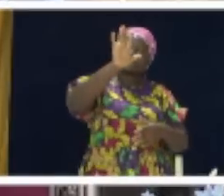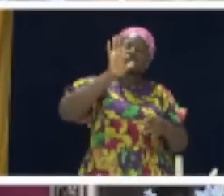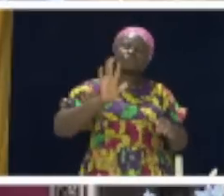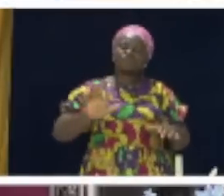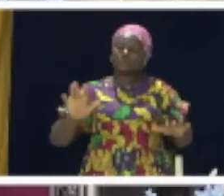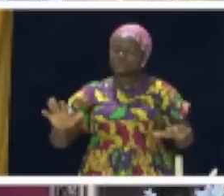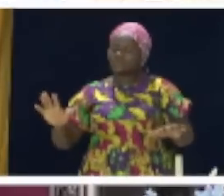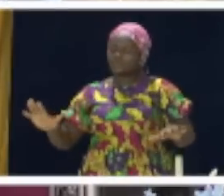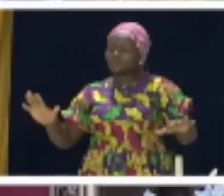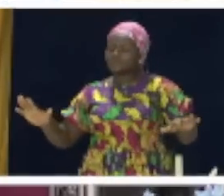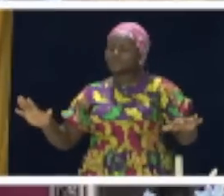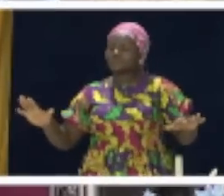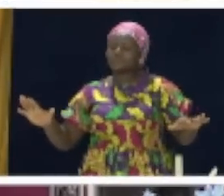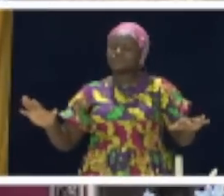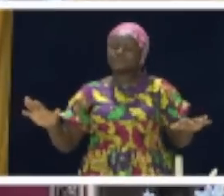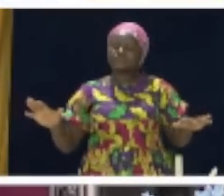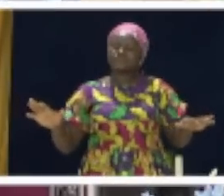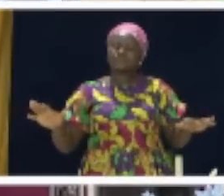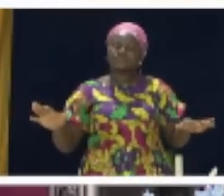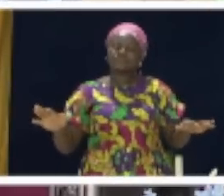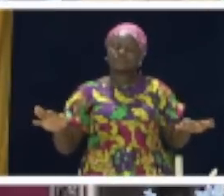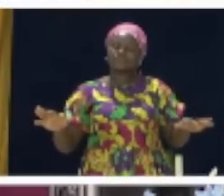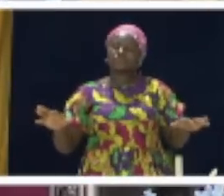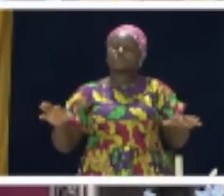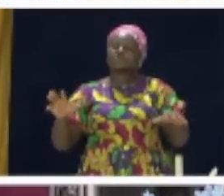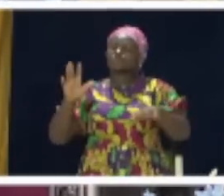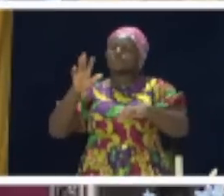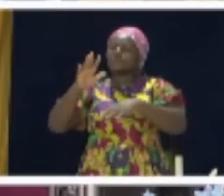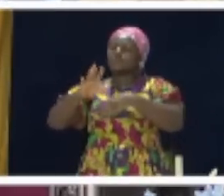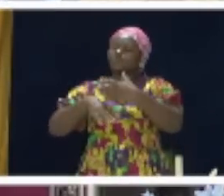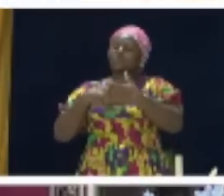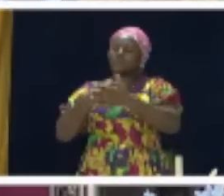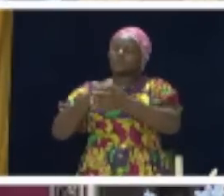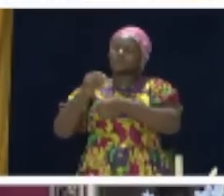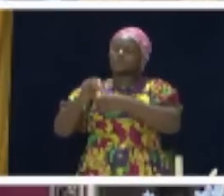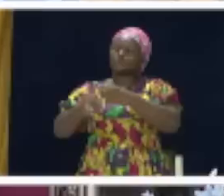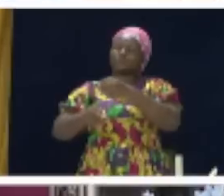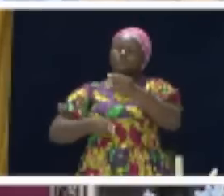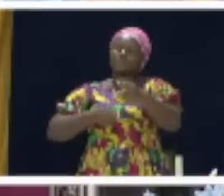of all believers,